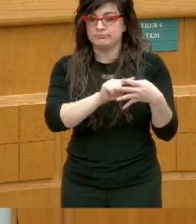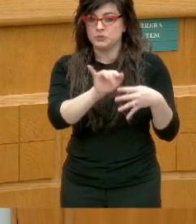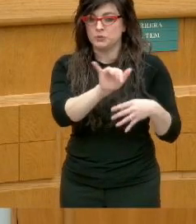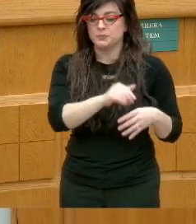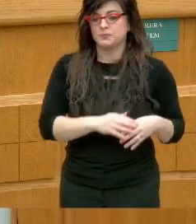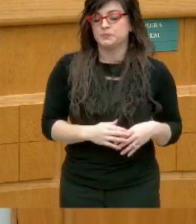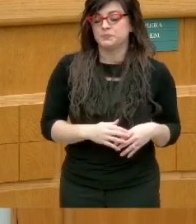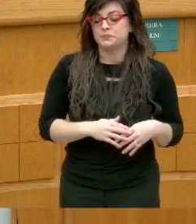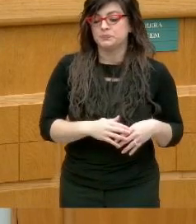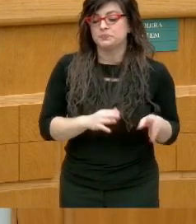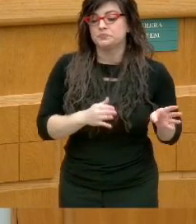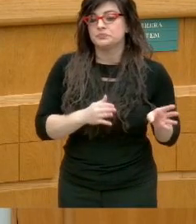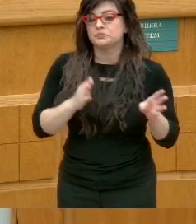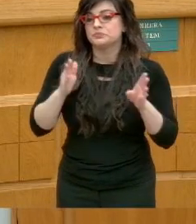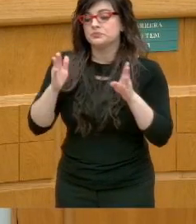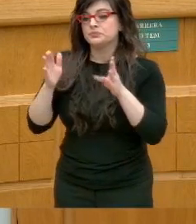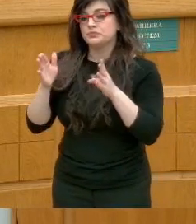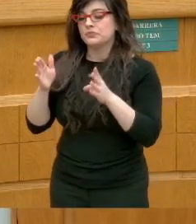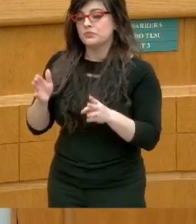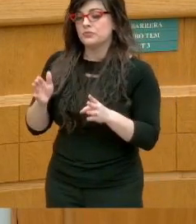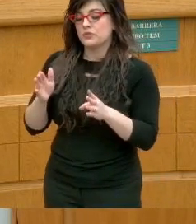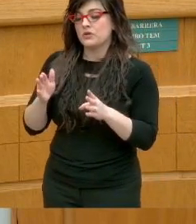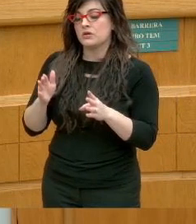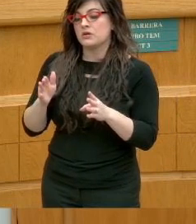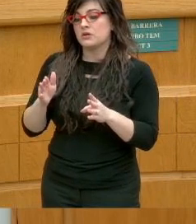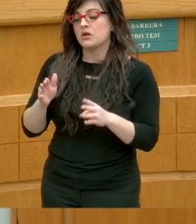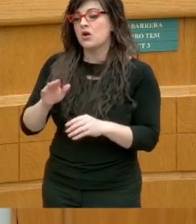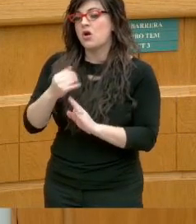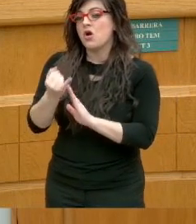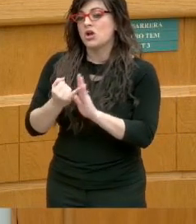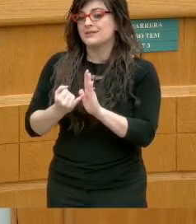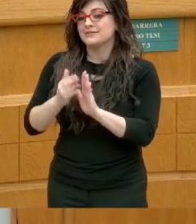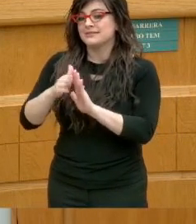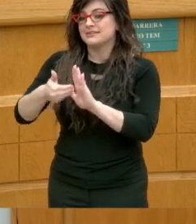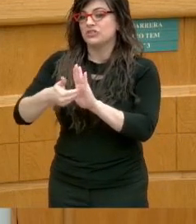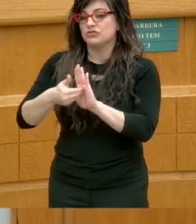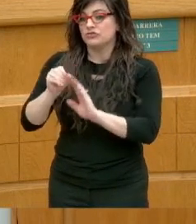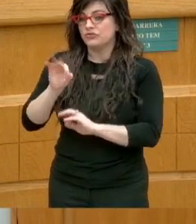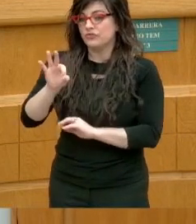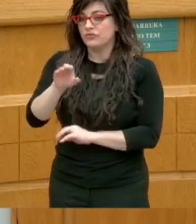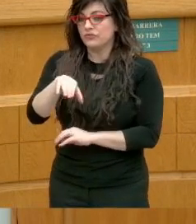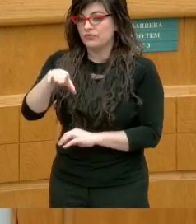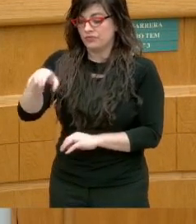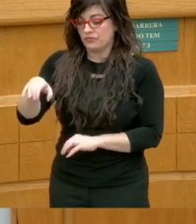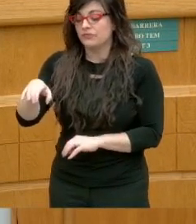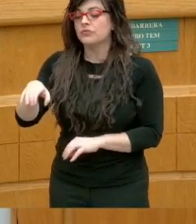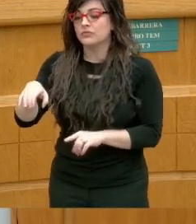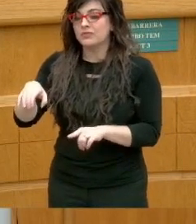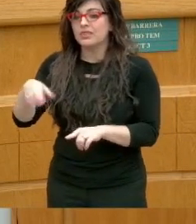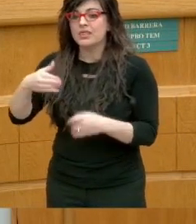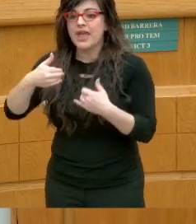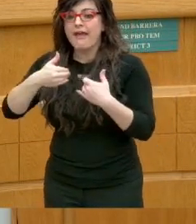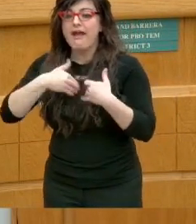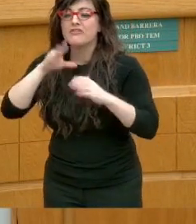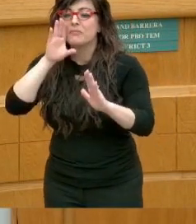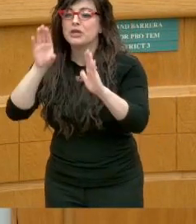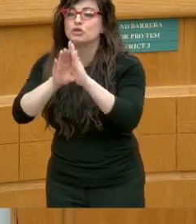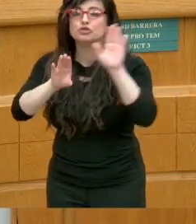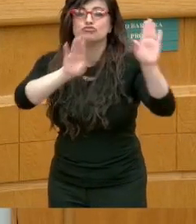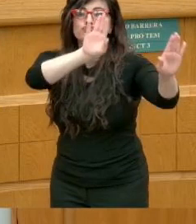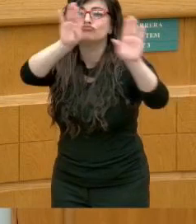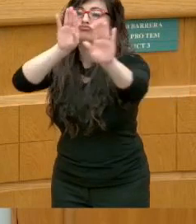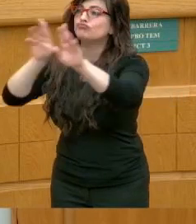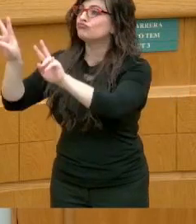then closer down here to the middle of the bay, the Art Center of Corpus Christi. They have galleries in there. They also have activities